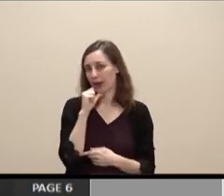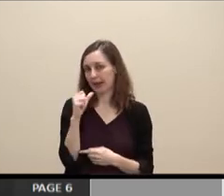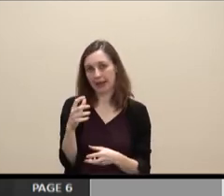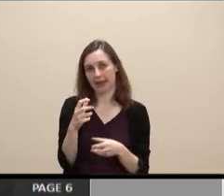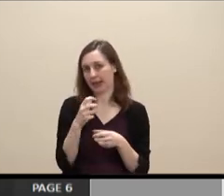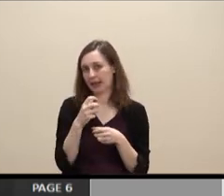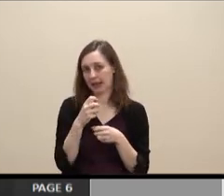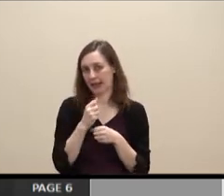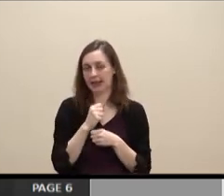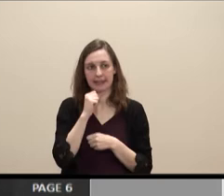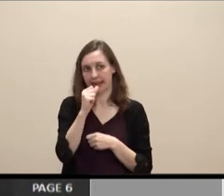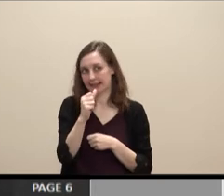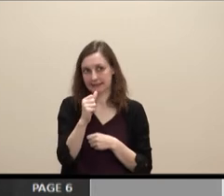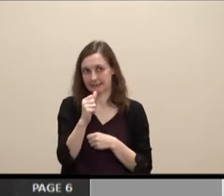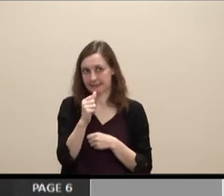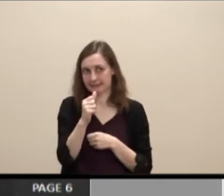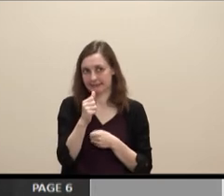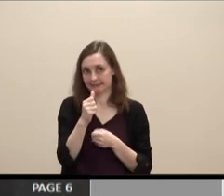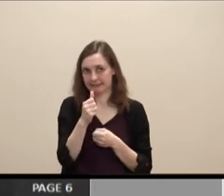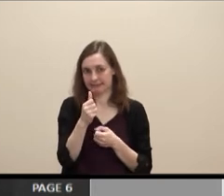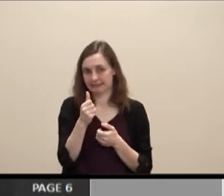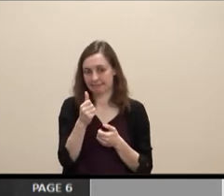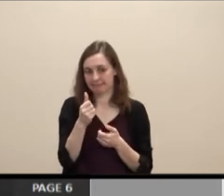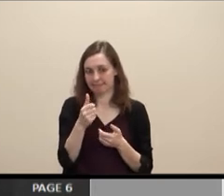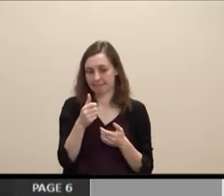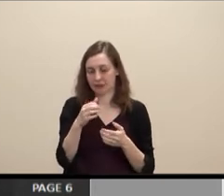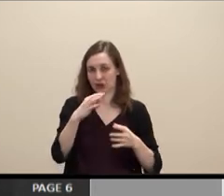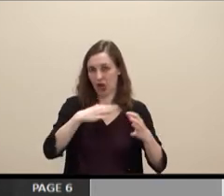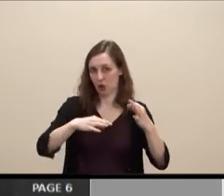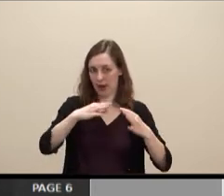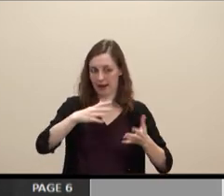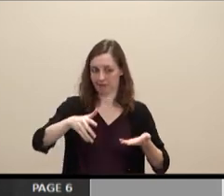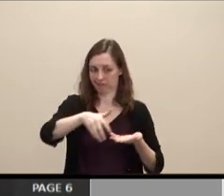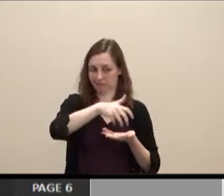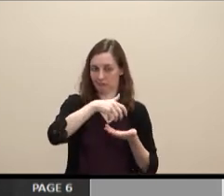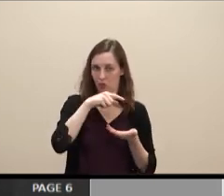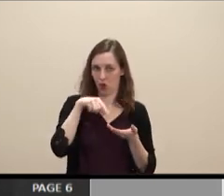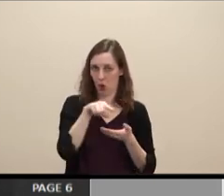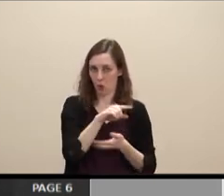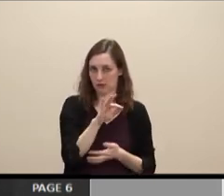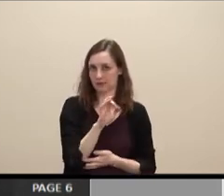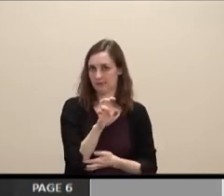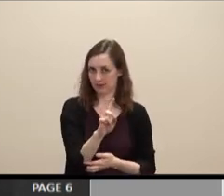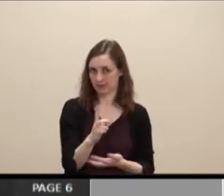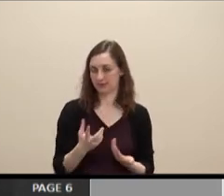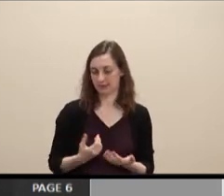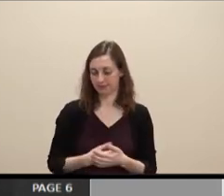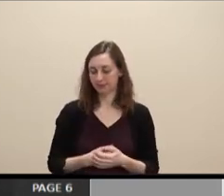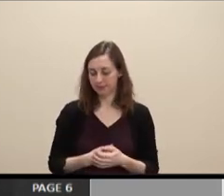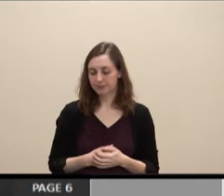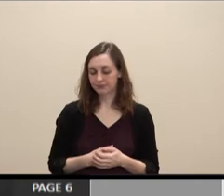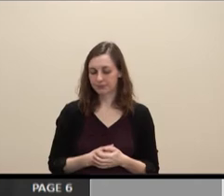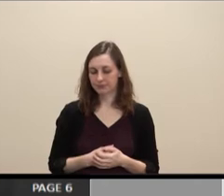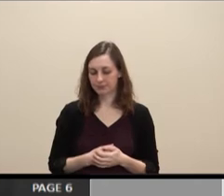up not able to generate those funds. That was about $100,000. So there was some things just with that new law